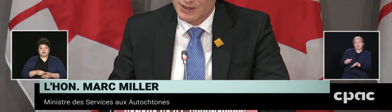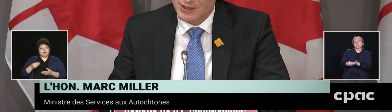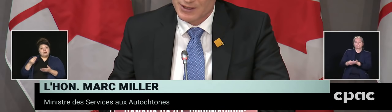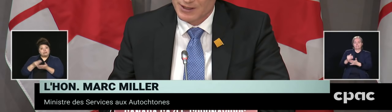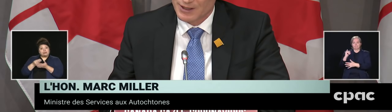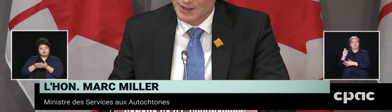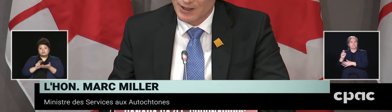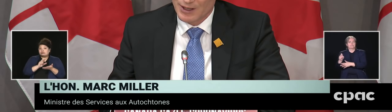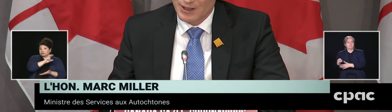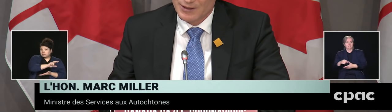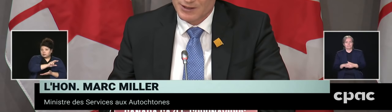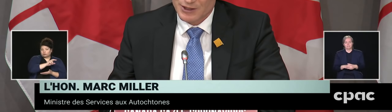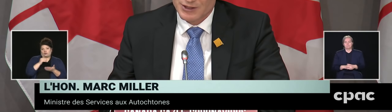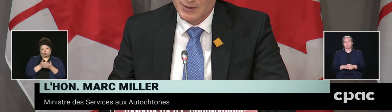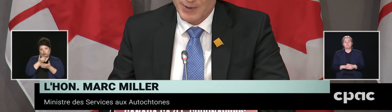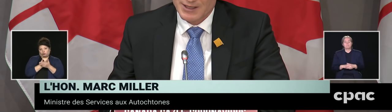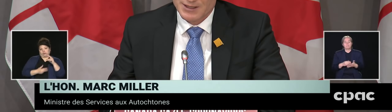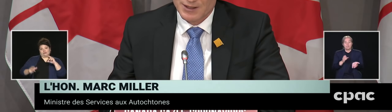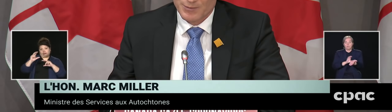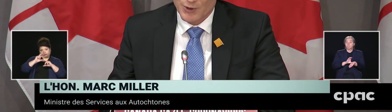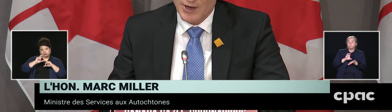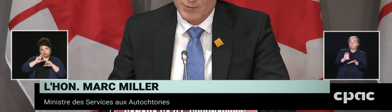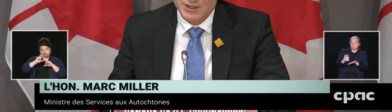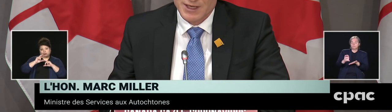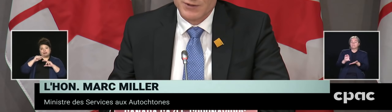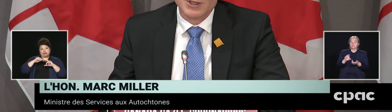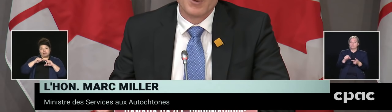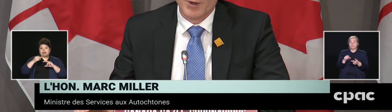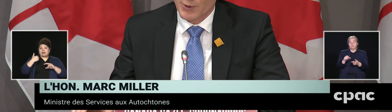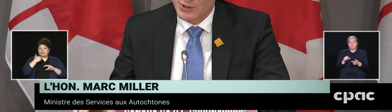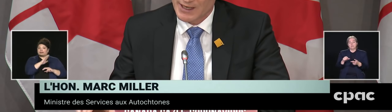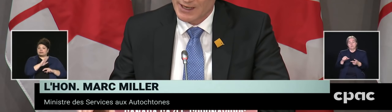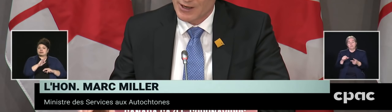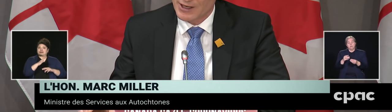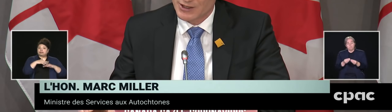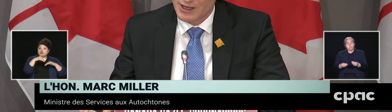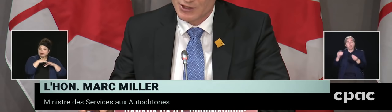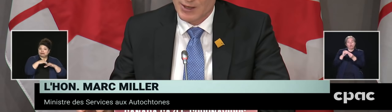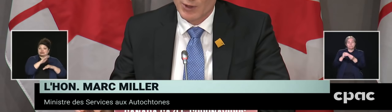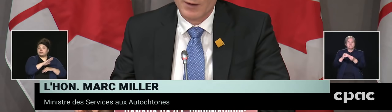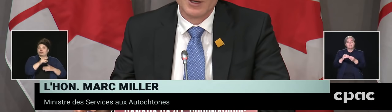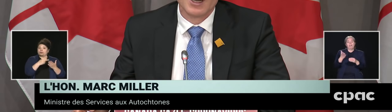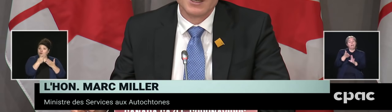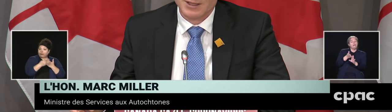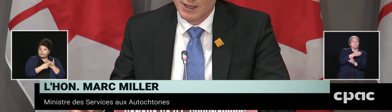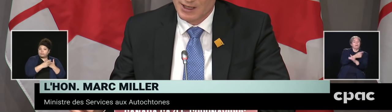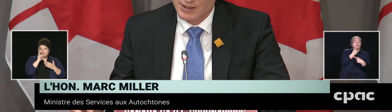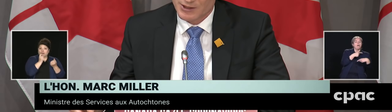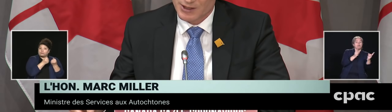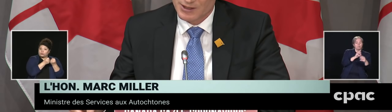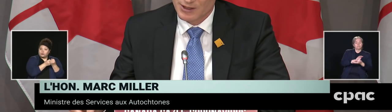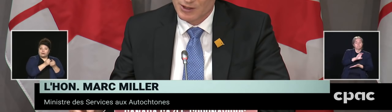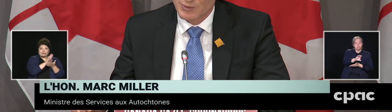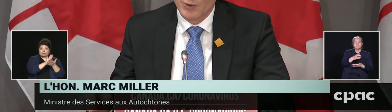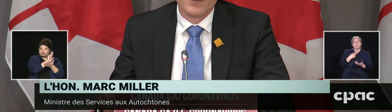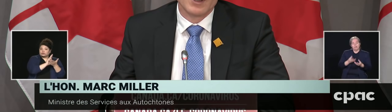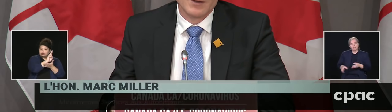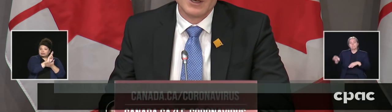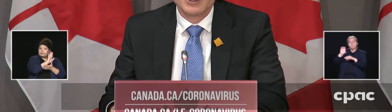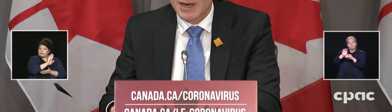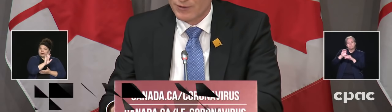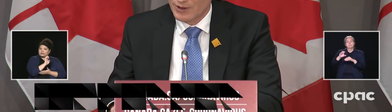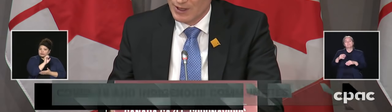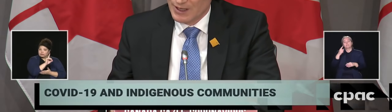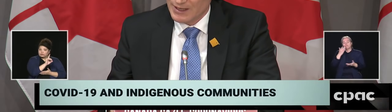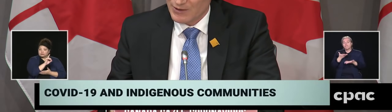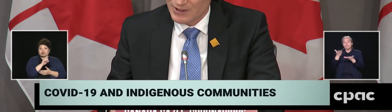each Indigenous distinctions-based program receives to support post-secondary education and will cover costs such as support for